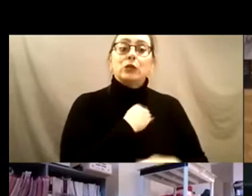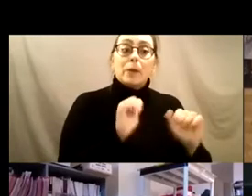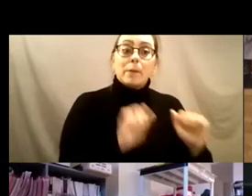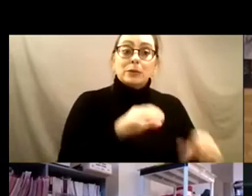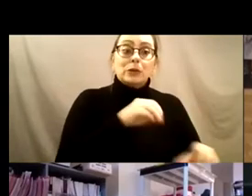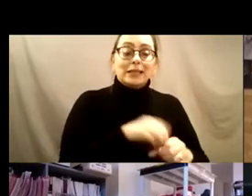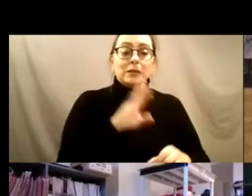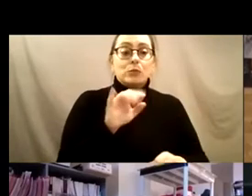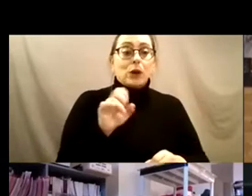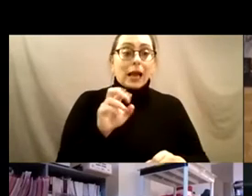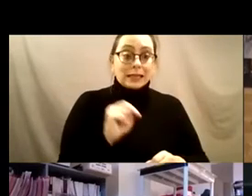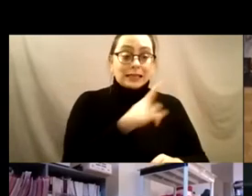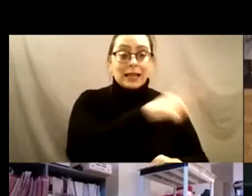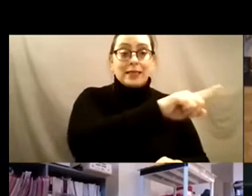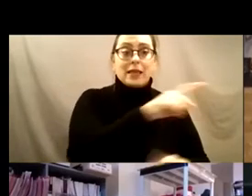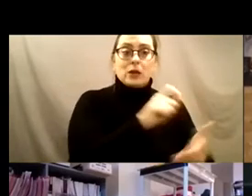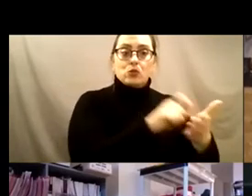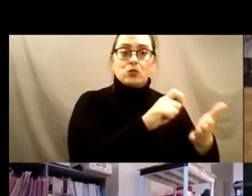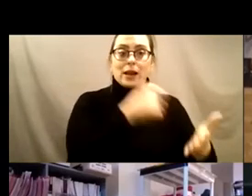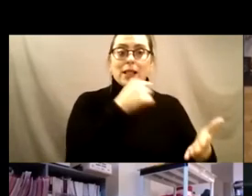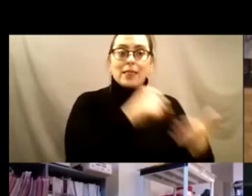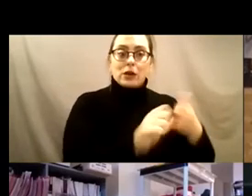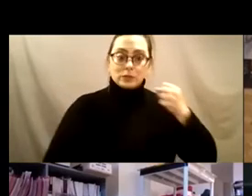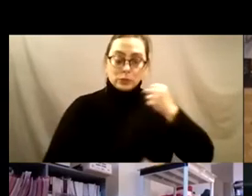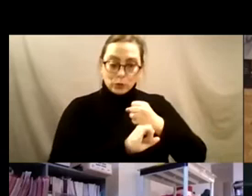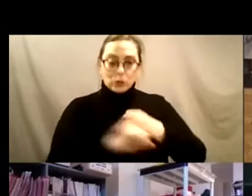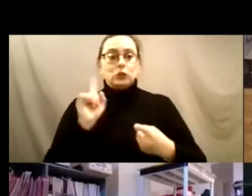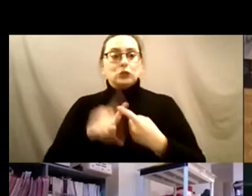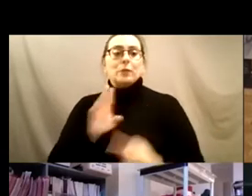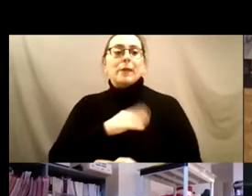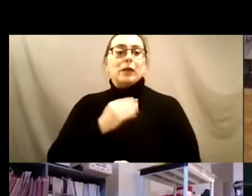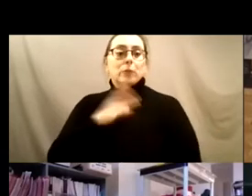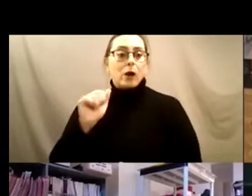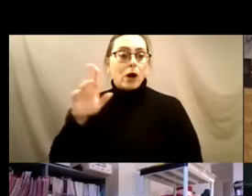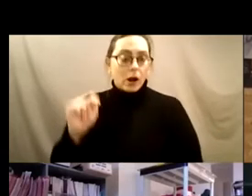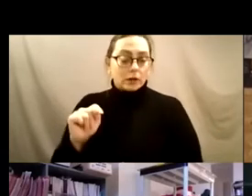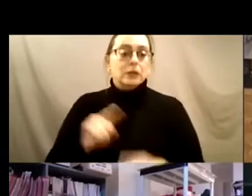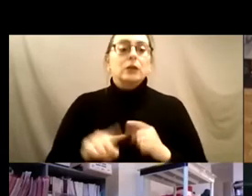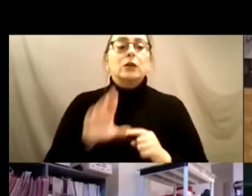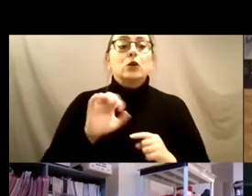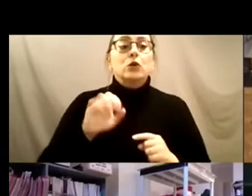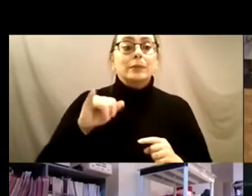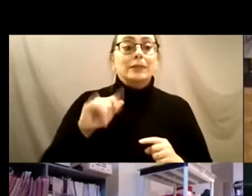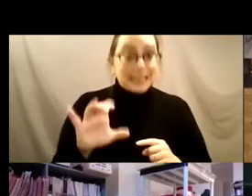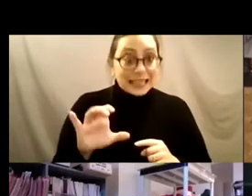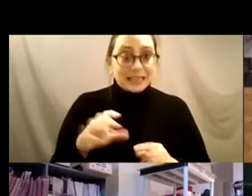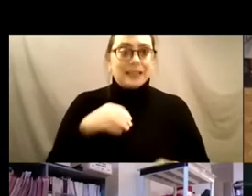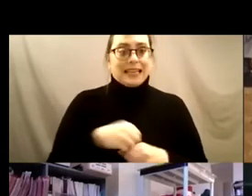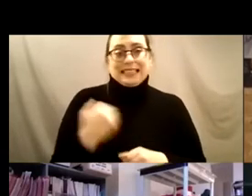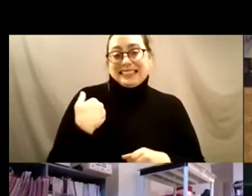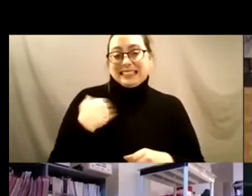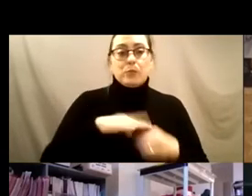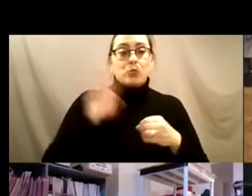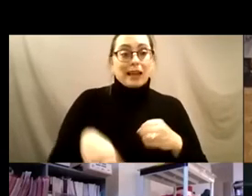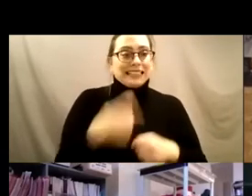that they could write a letter of support for our grant for the Manitoba Arts Council so that we could have Cryptic in Brandon, which we just did this past